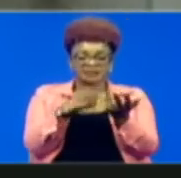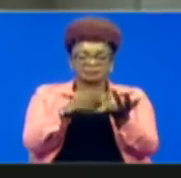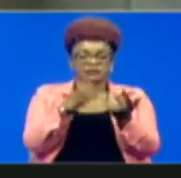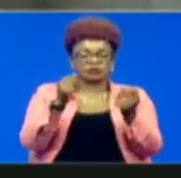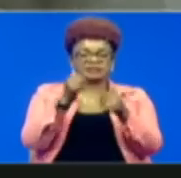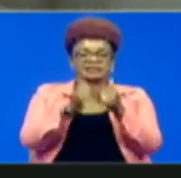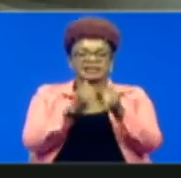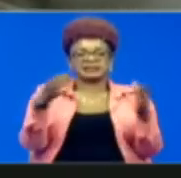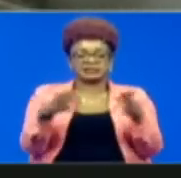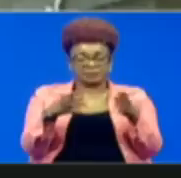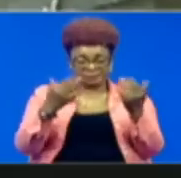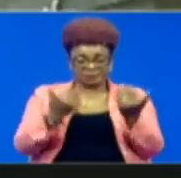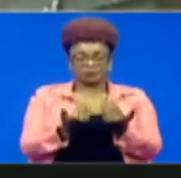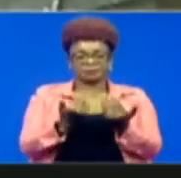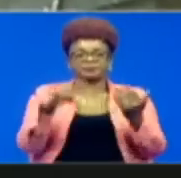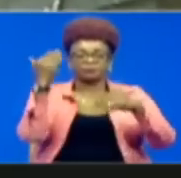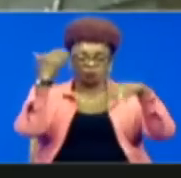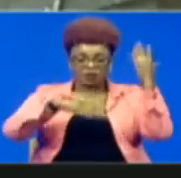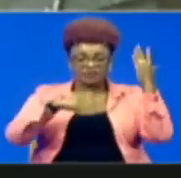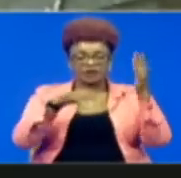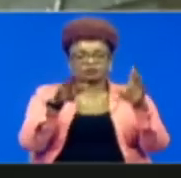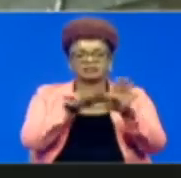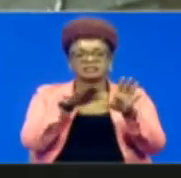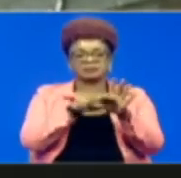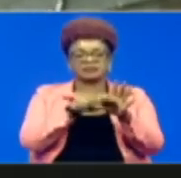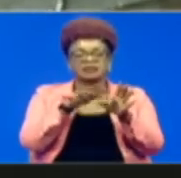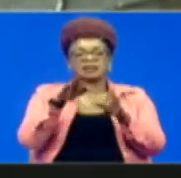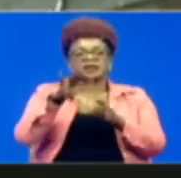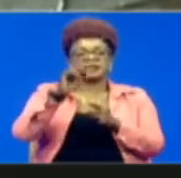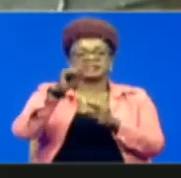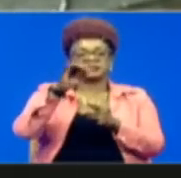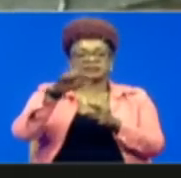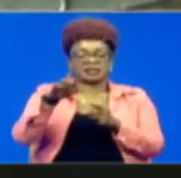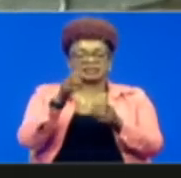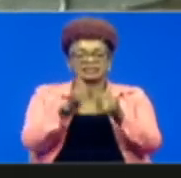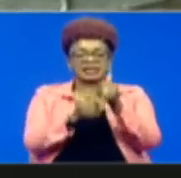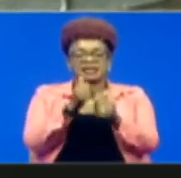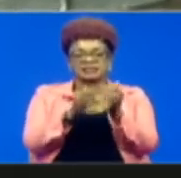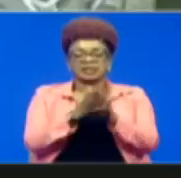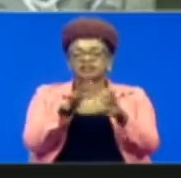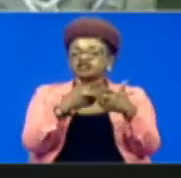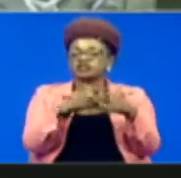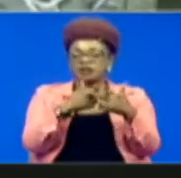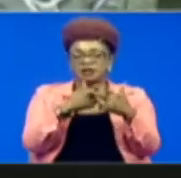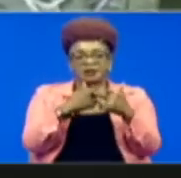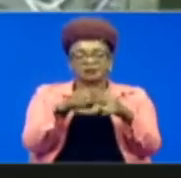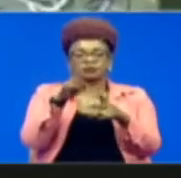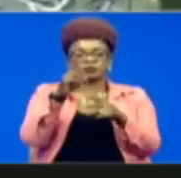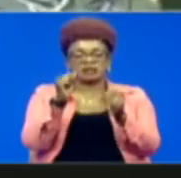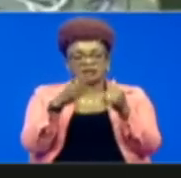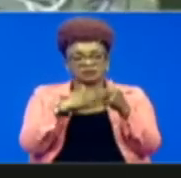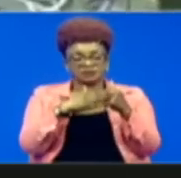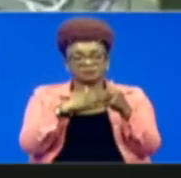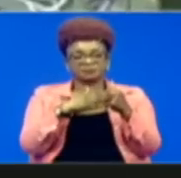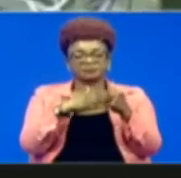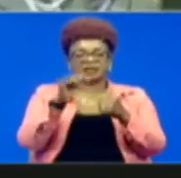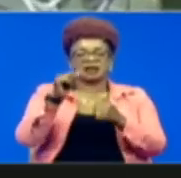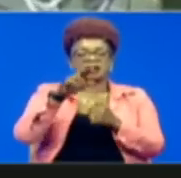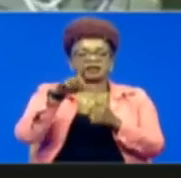has qualified to participate at the Intel International Science and Engineering Fair 2019 in